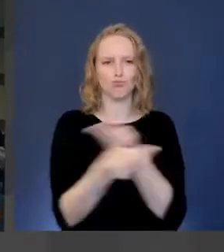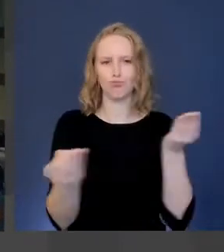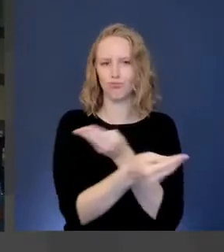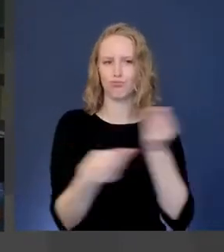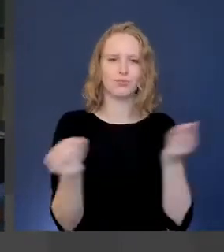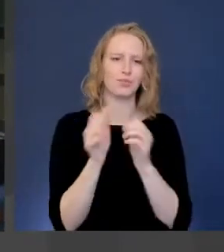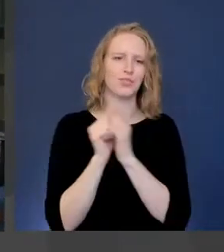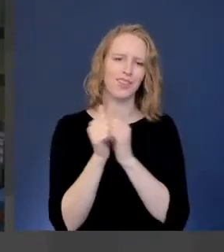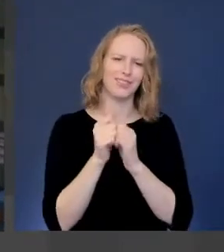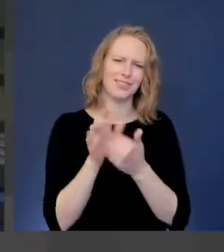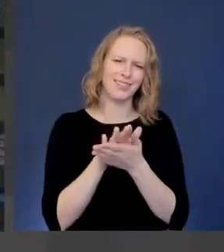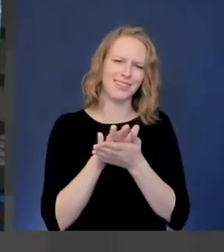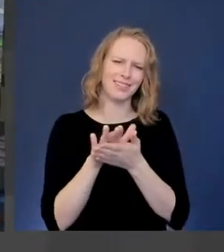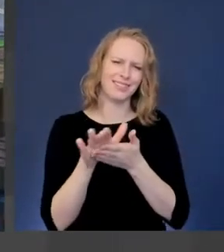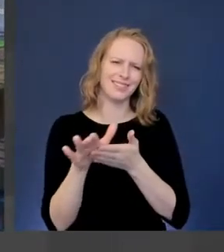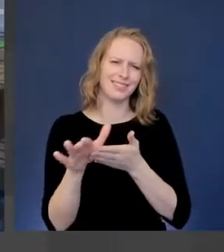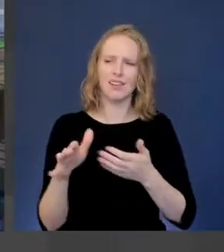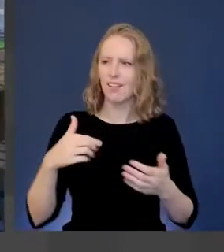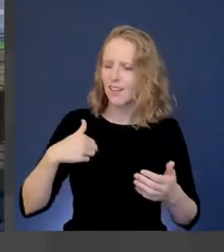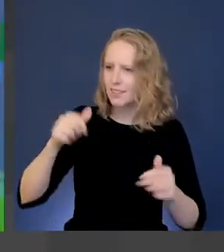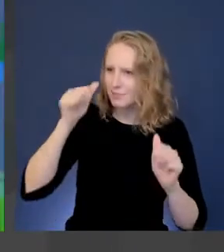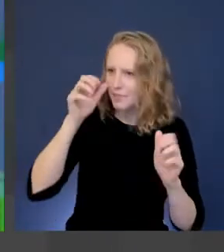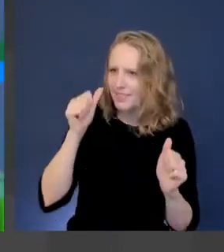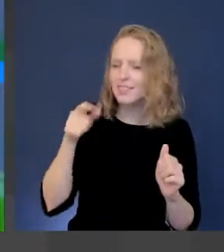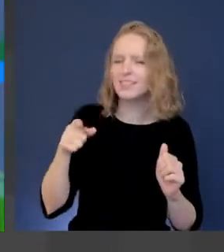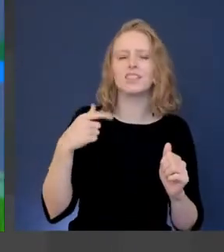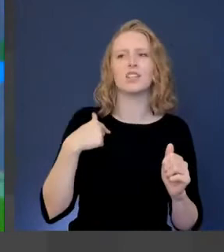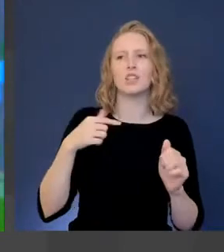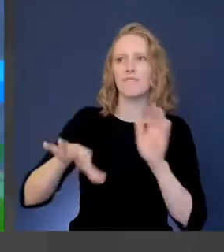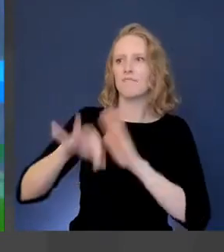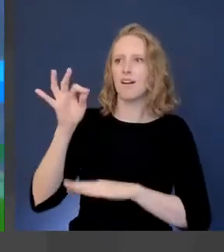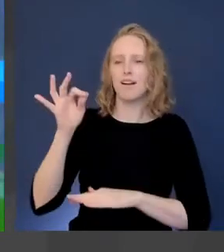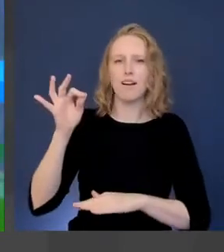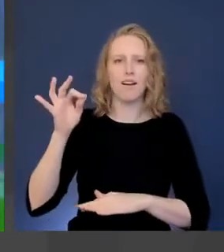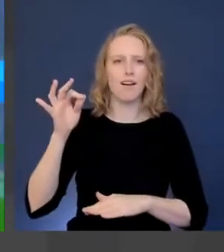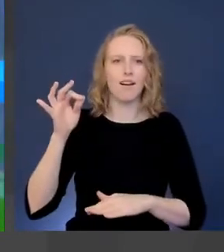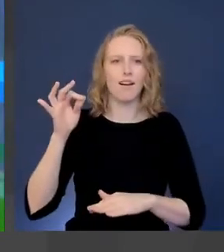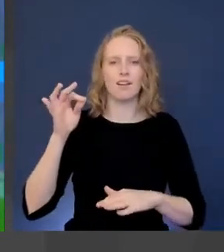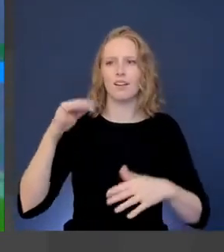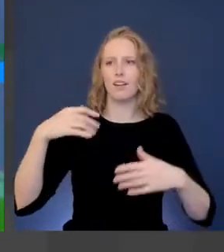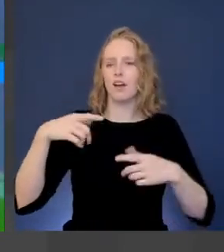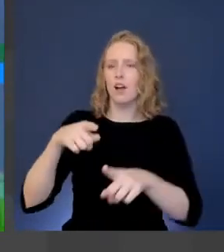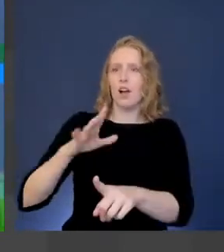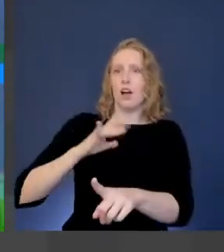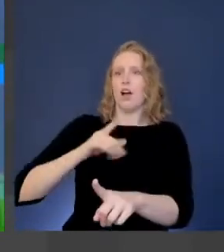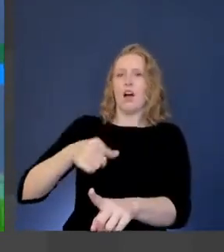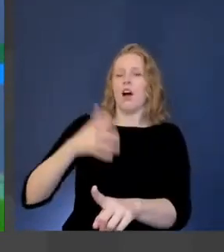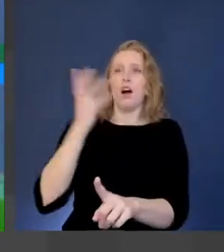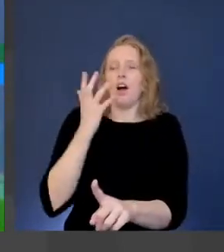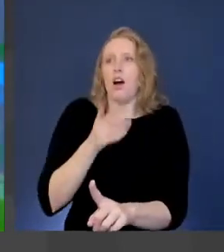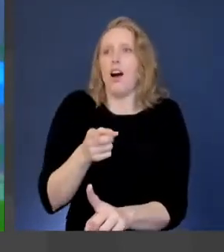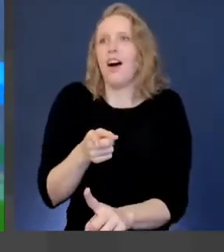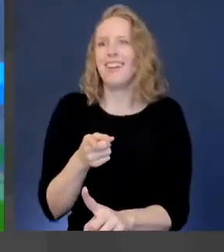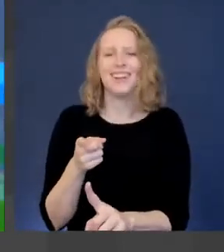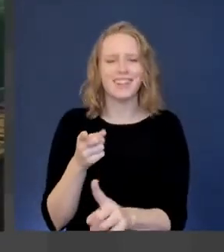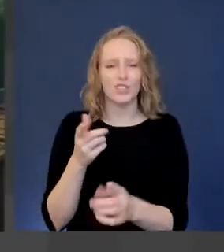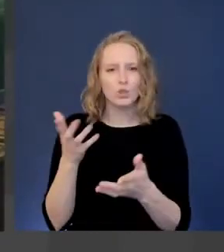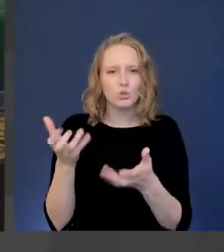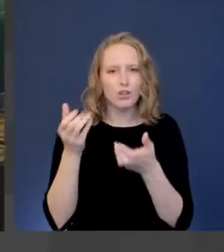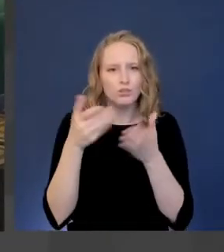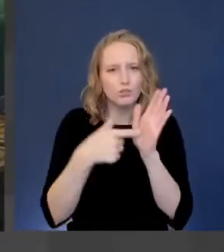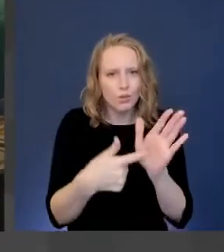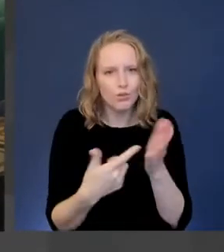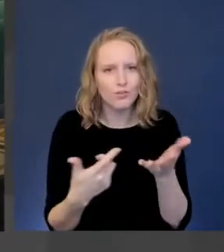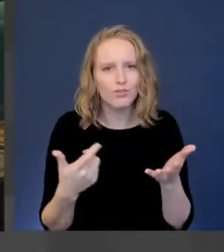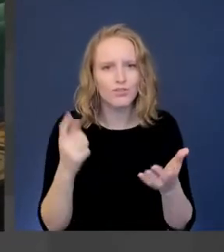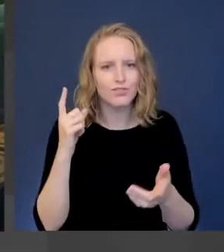nice. It's really amazing. I mean, when you find these amazing, epic things in Caves and Cliffs Part 2, you obviously want to be able to share them.